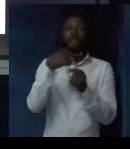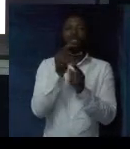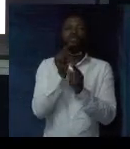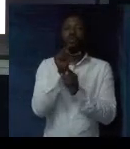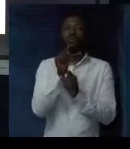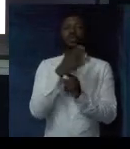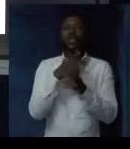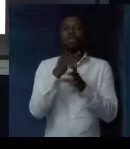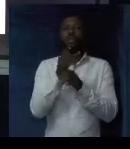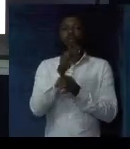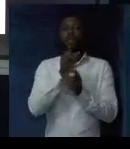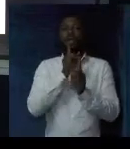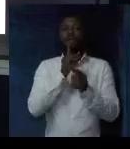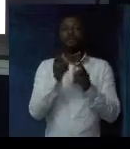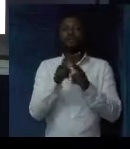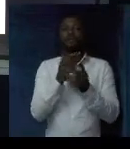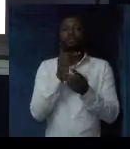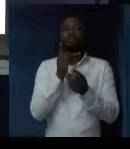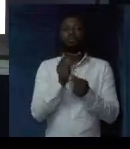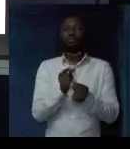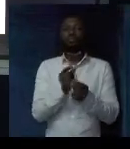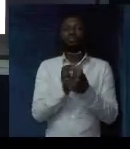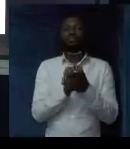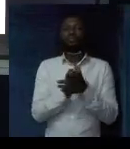the point and get your answer very, very quickly.